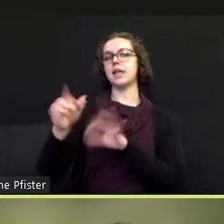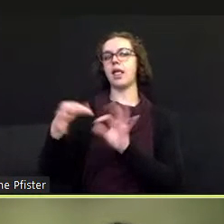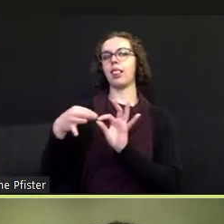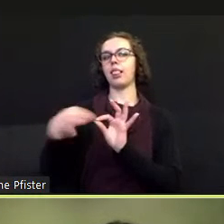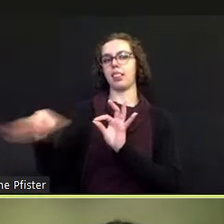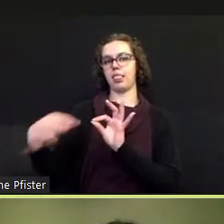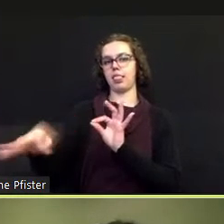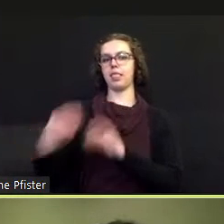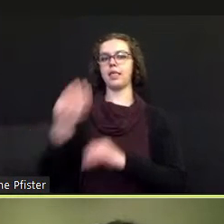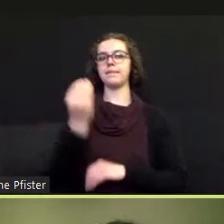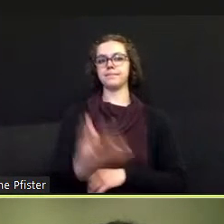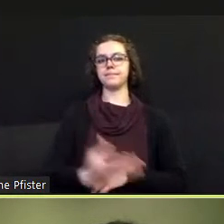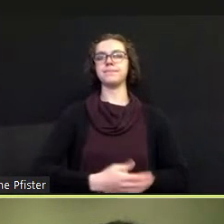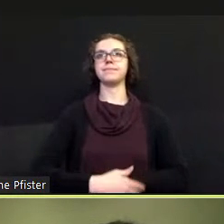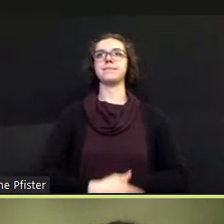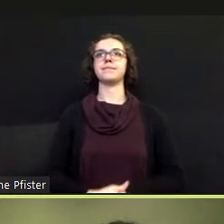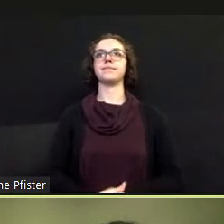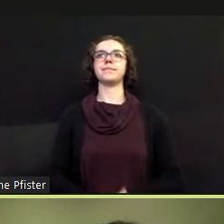subtitles.